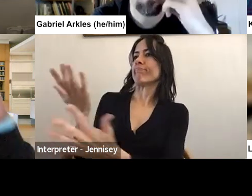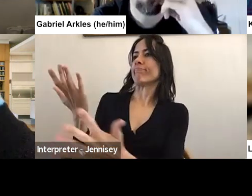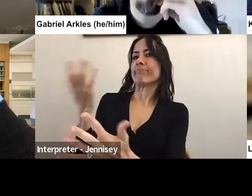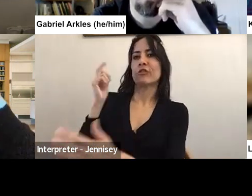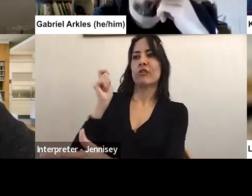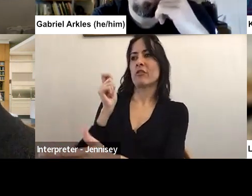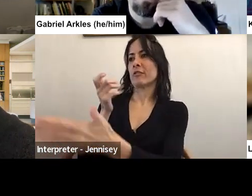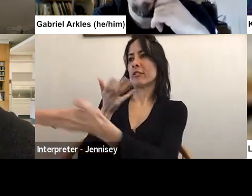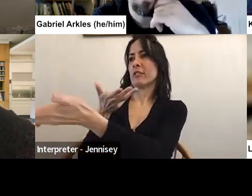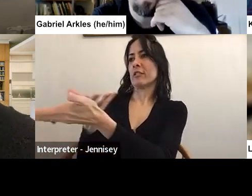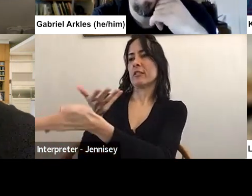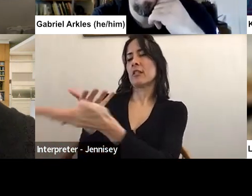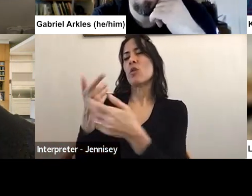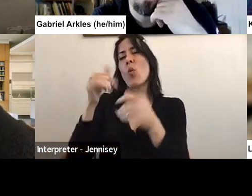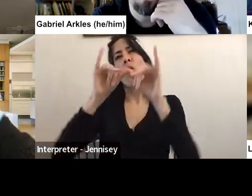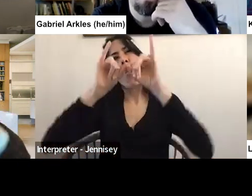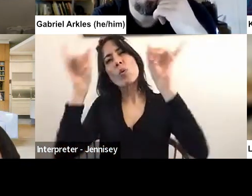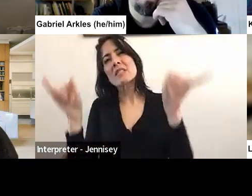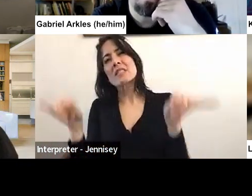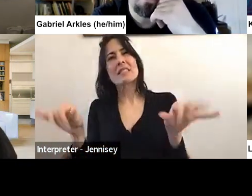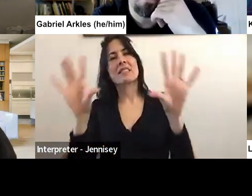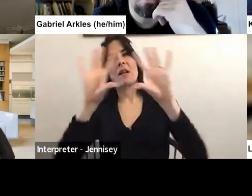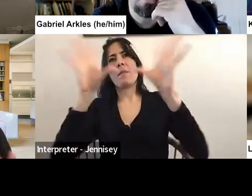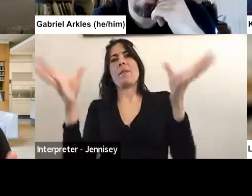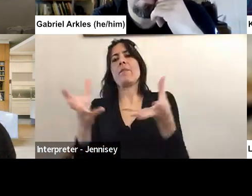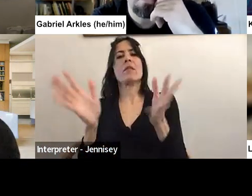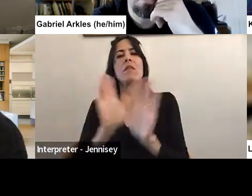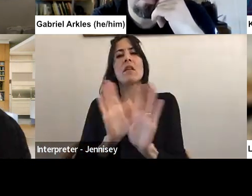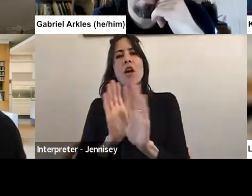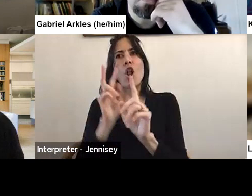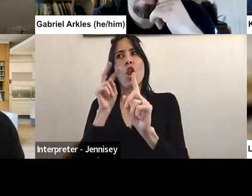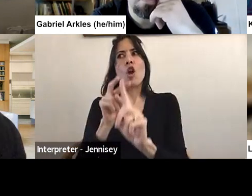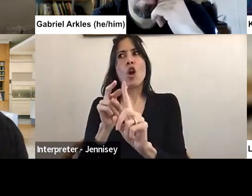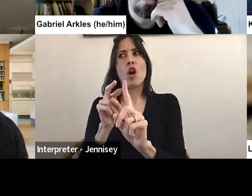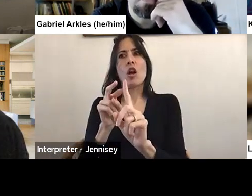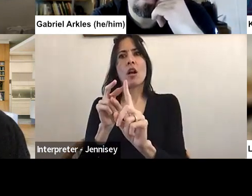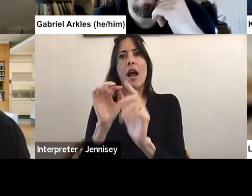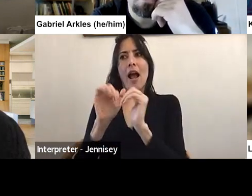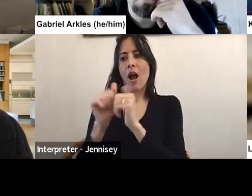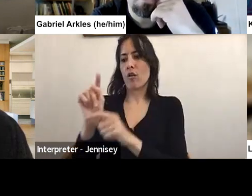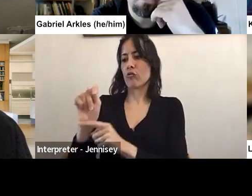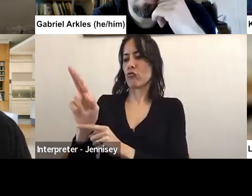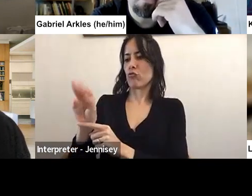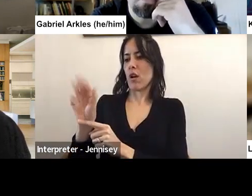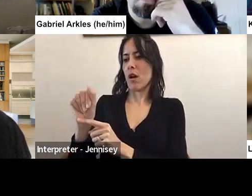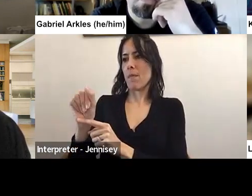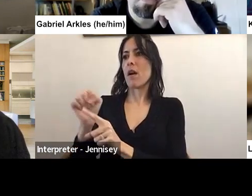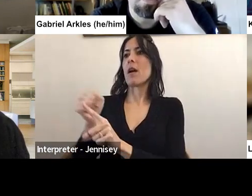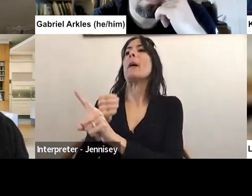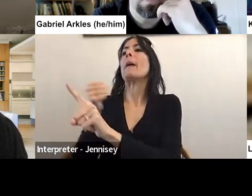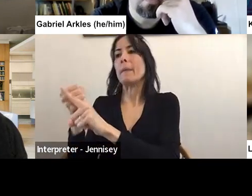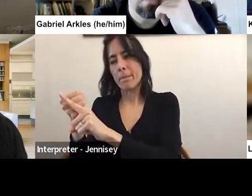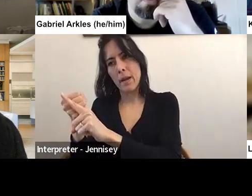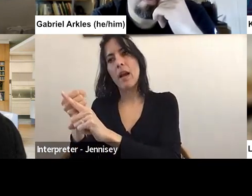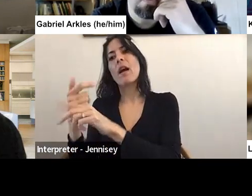reimagining what that system is and what are the oppressions that actually put you on that trauma to prison pipeline. Once you analyze this and then you come up